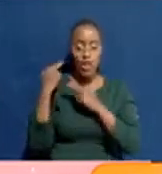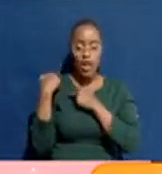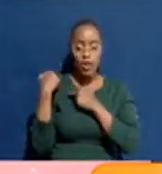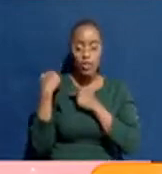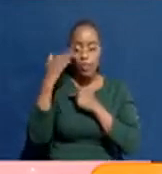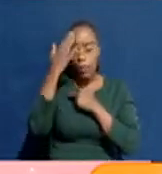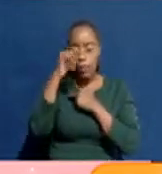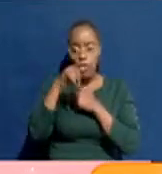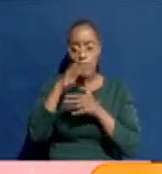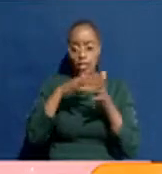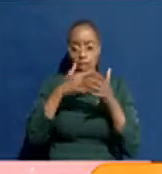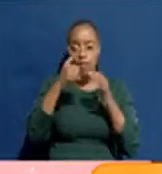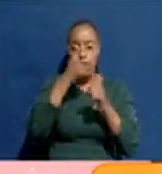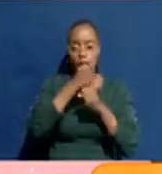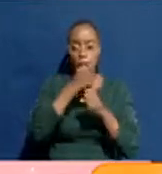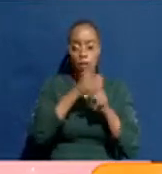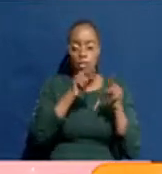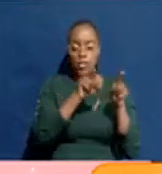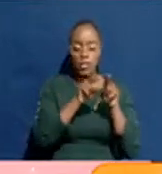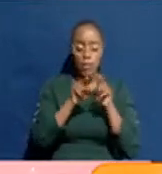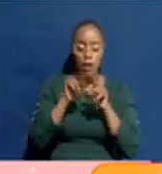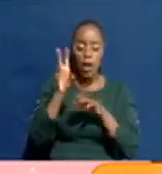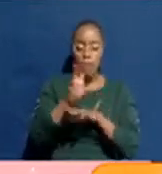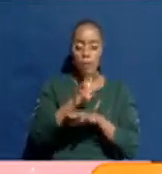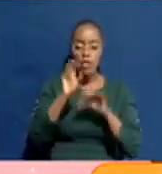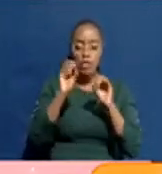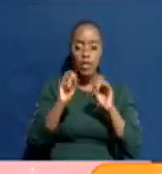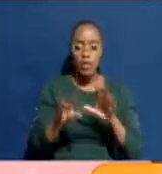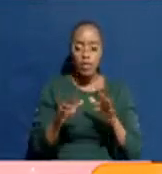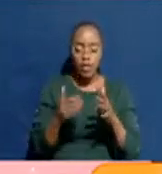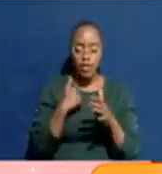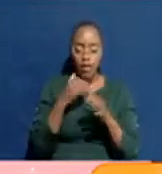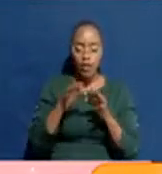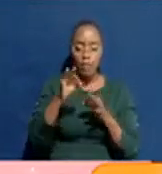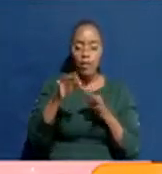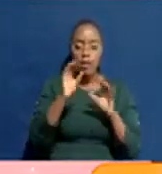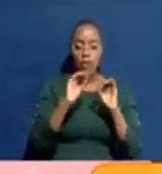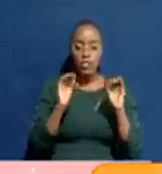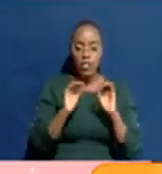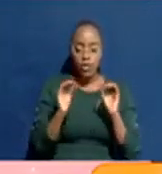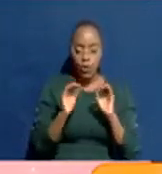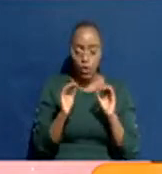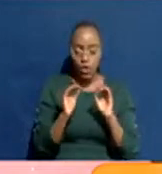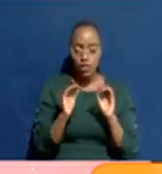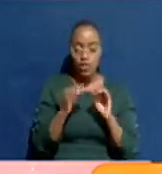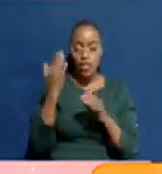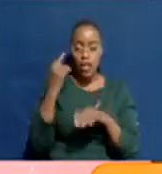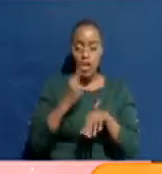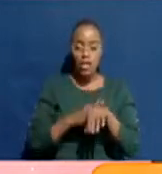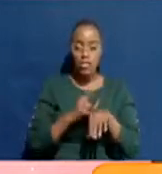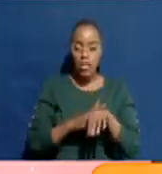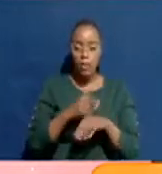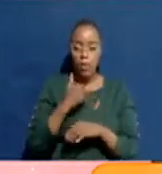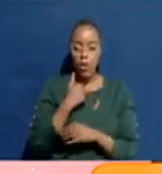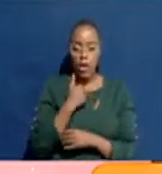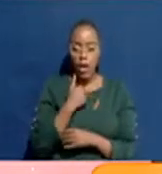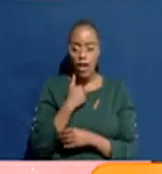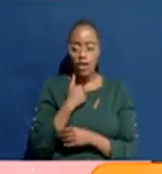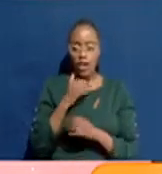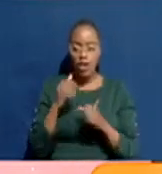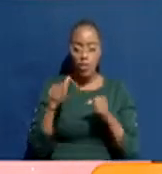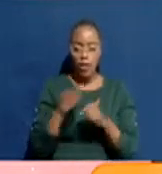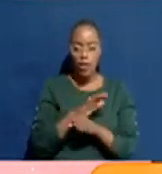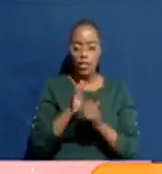because these frameworks also are not monitored. They are not measured. The last time we had a